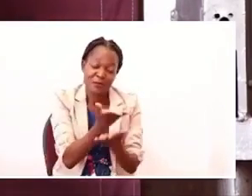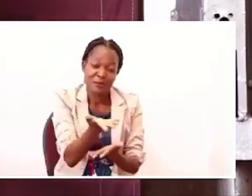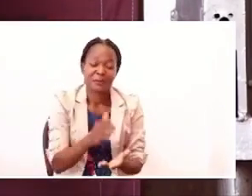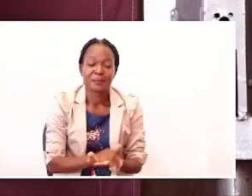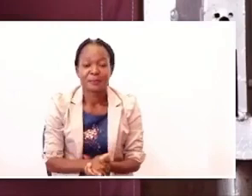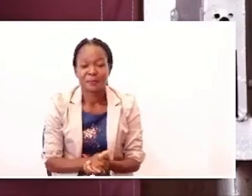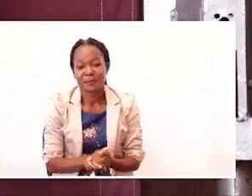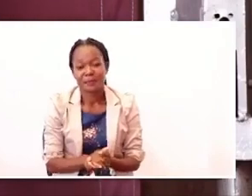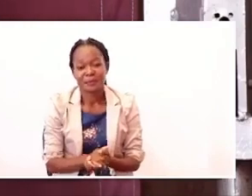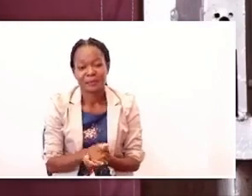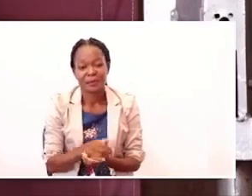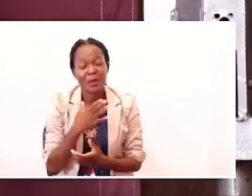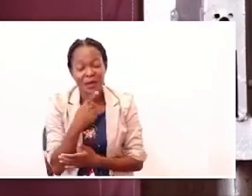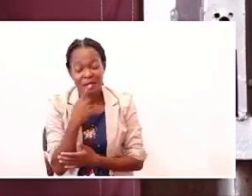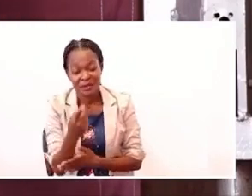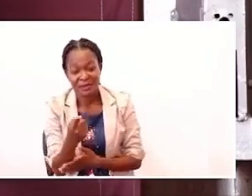is that